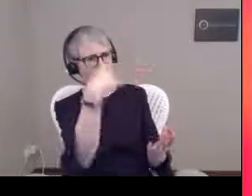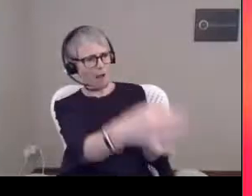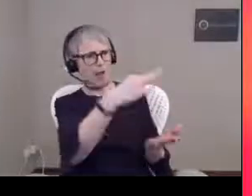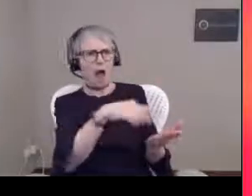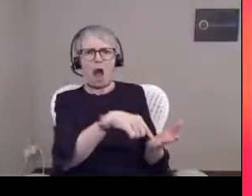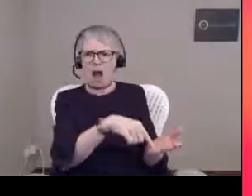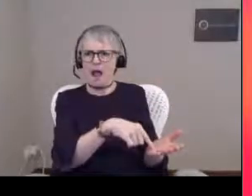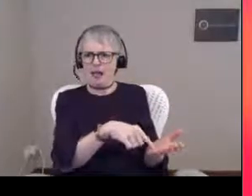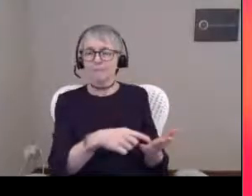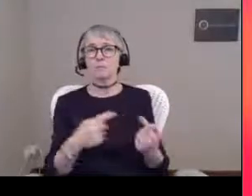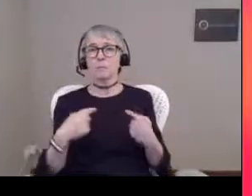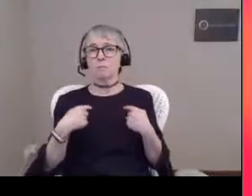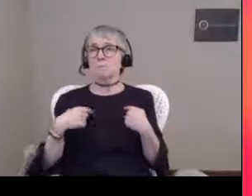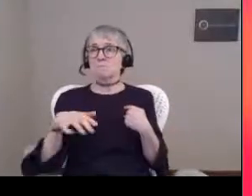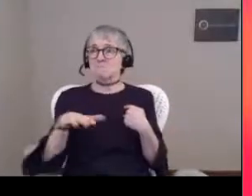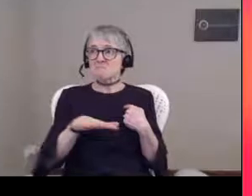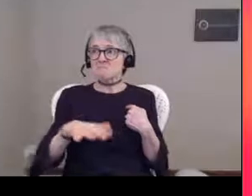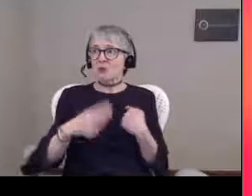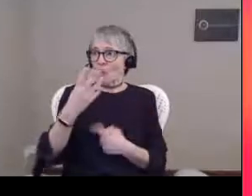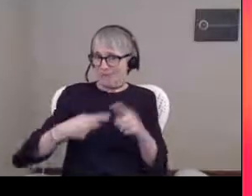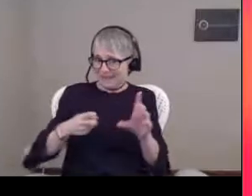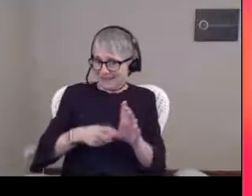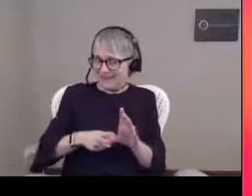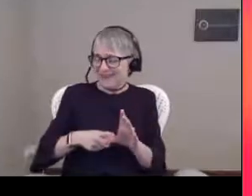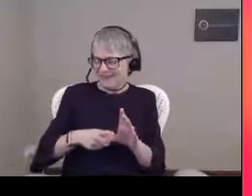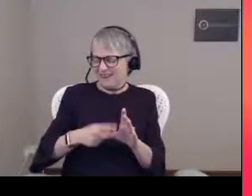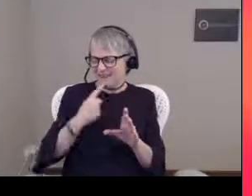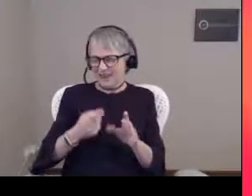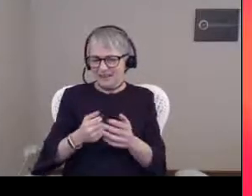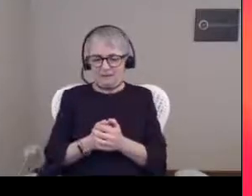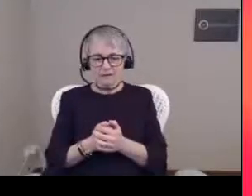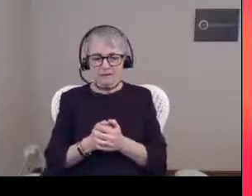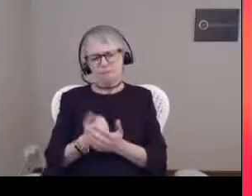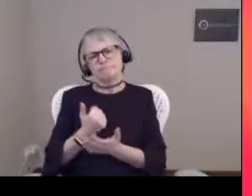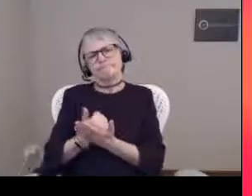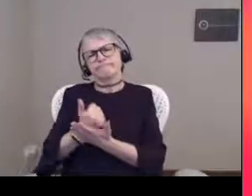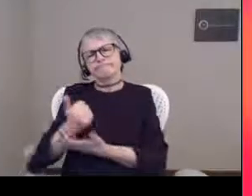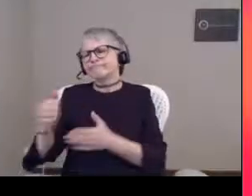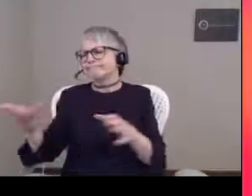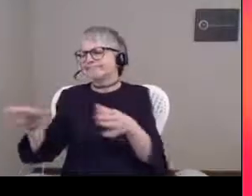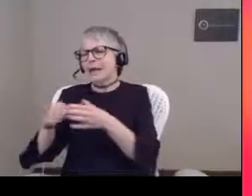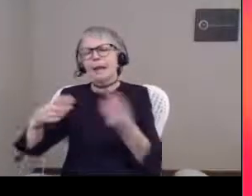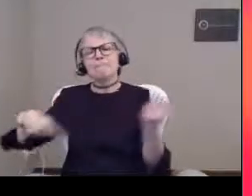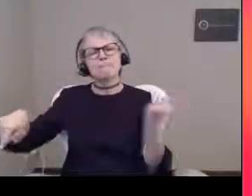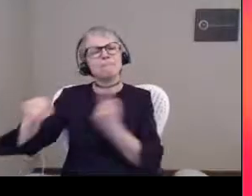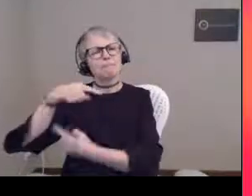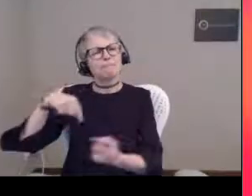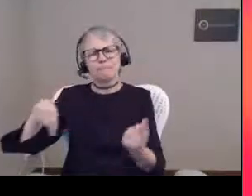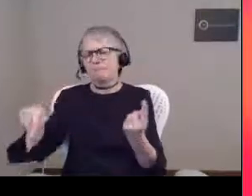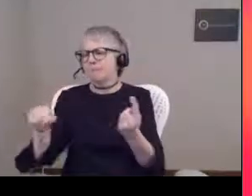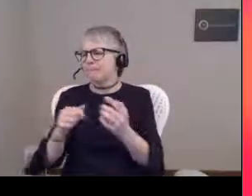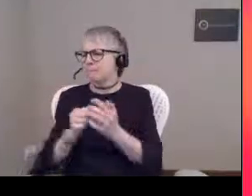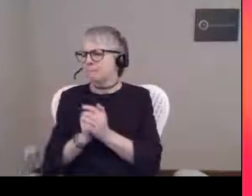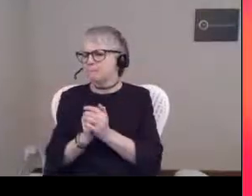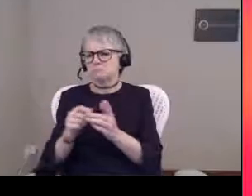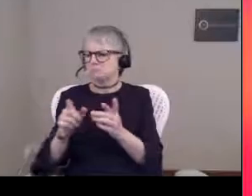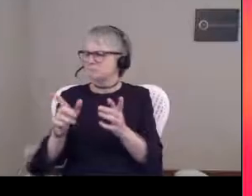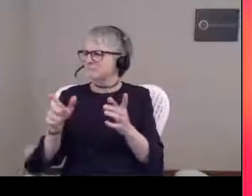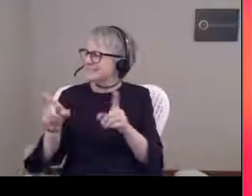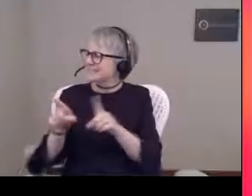around 4.5 years, as mentioned. We have got a fantastic team in place who we all share the same values, the